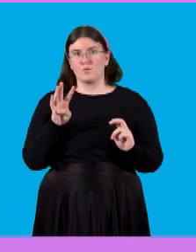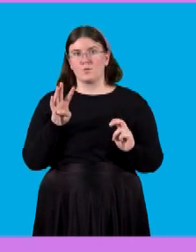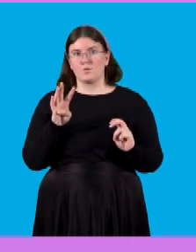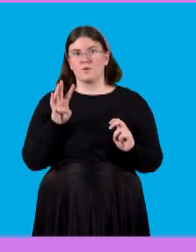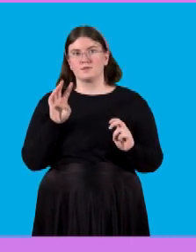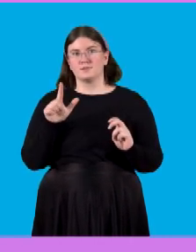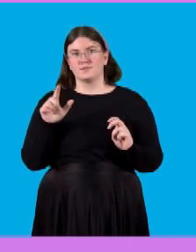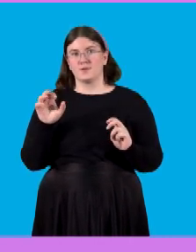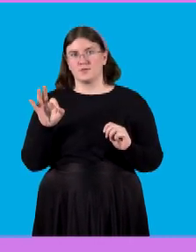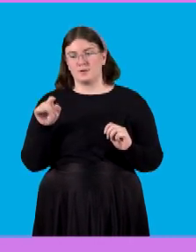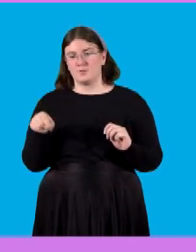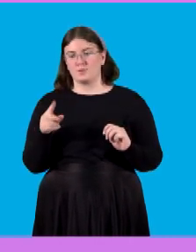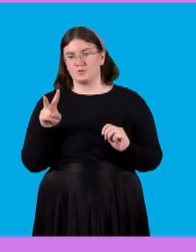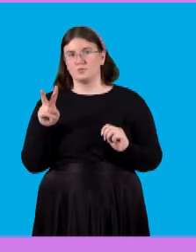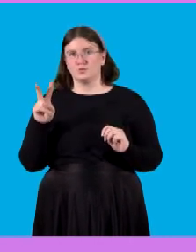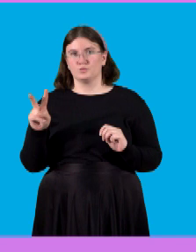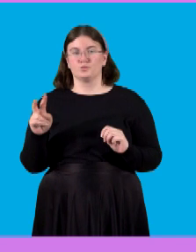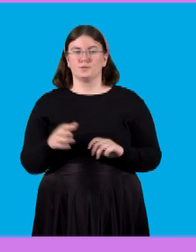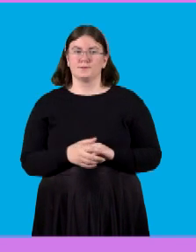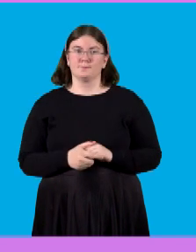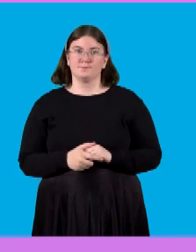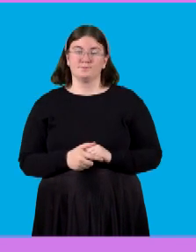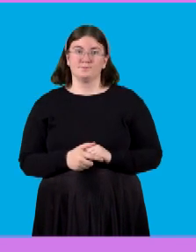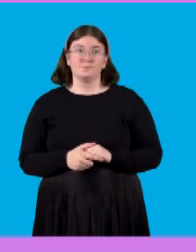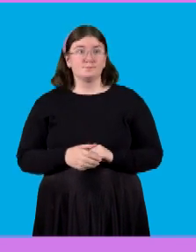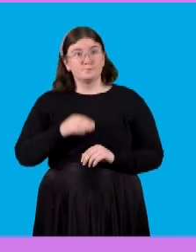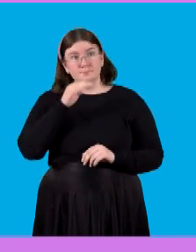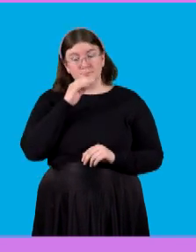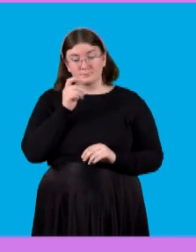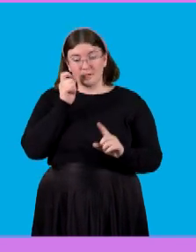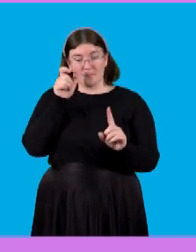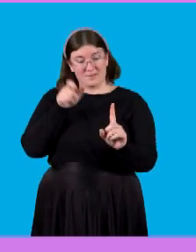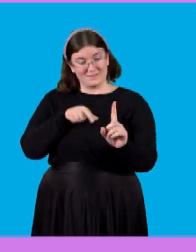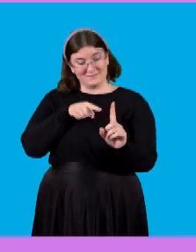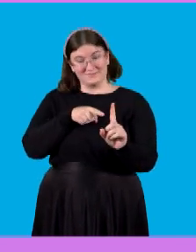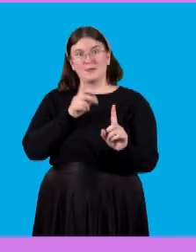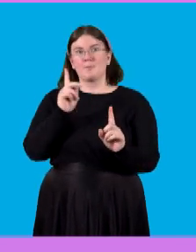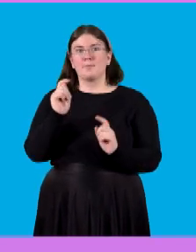2,473 Rand and 22 cents. So therefore, Mr. De Beer will pay then